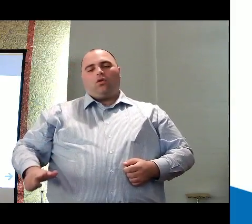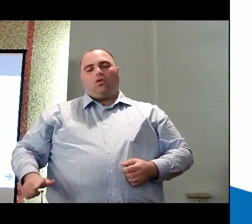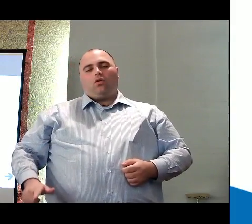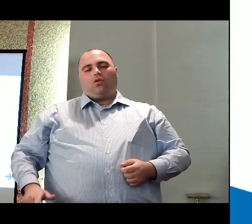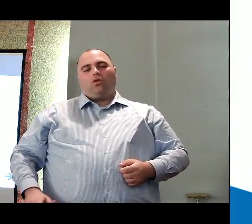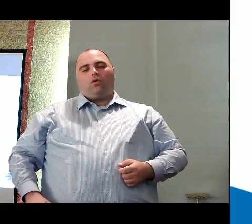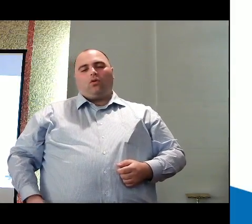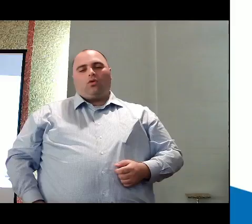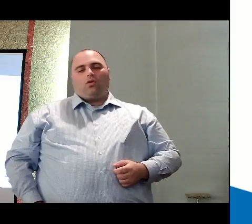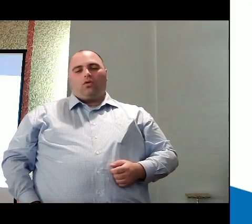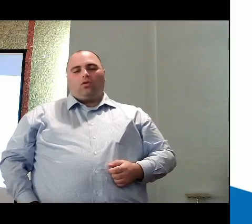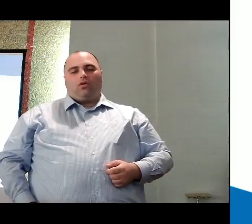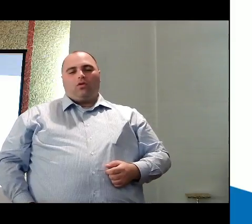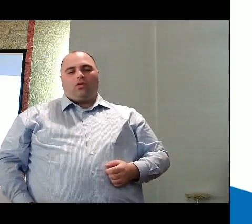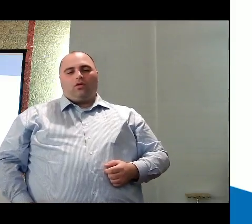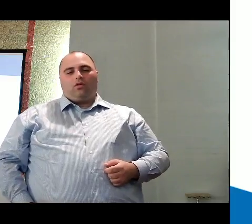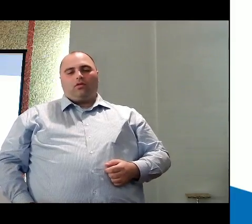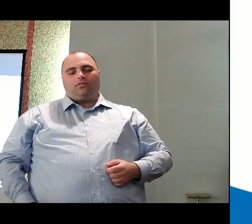Lord.